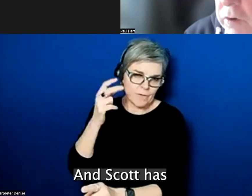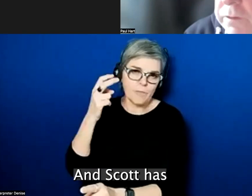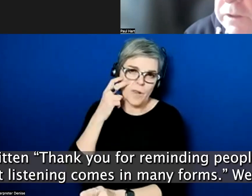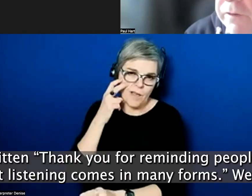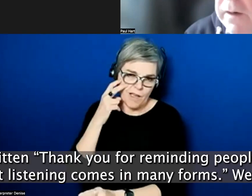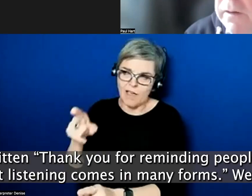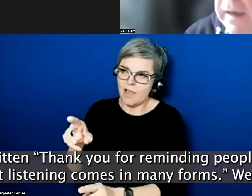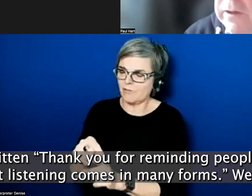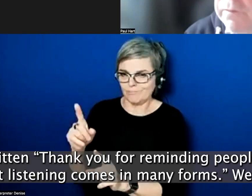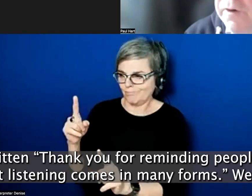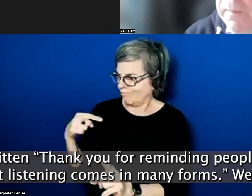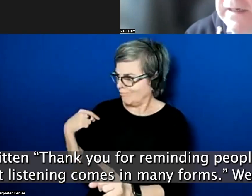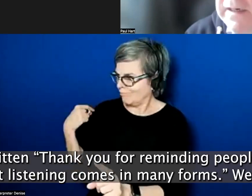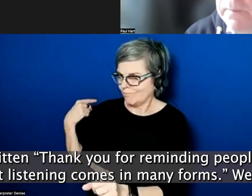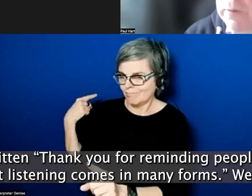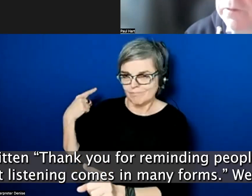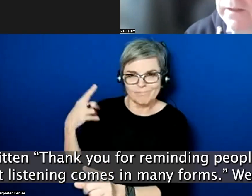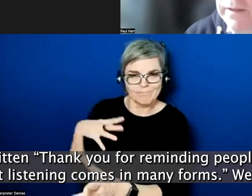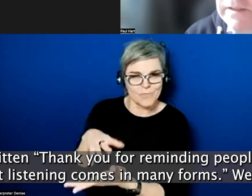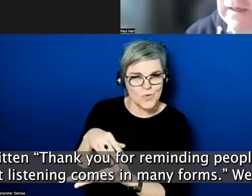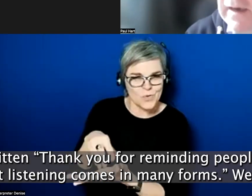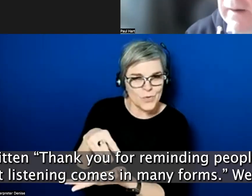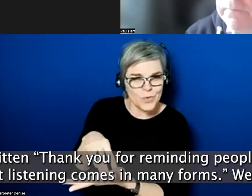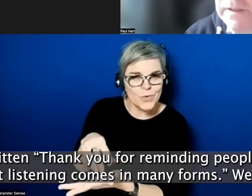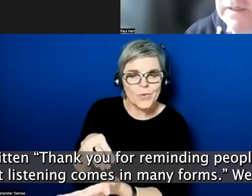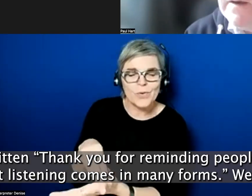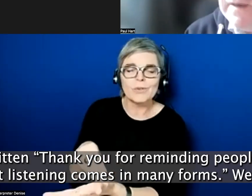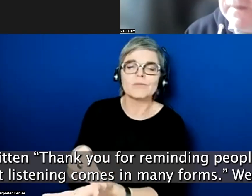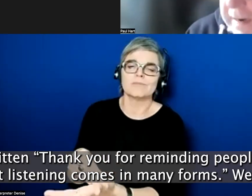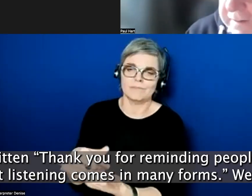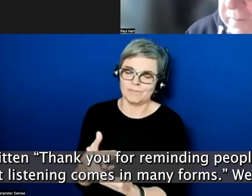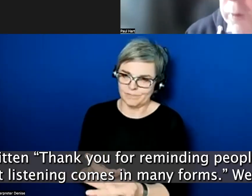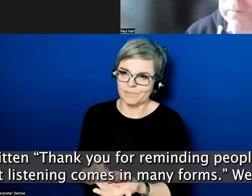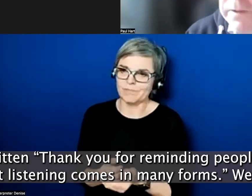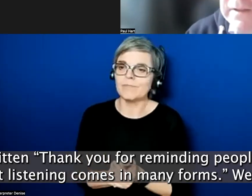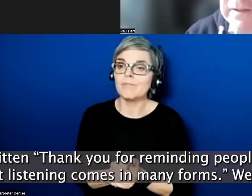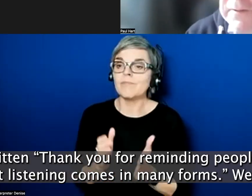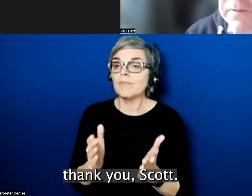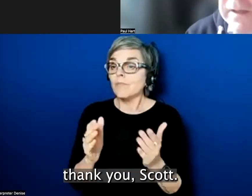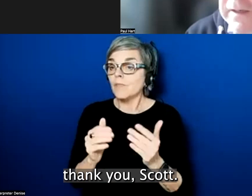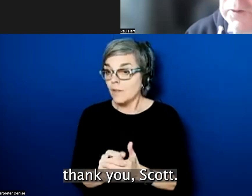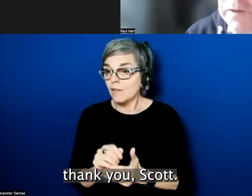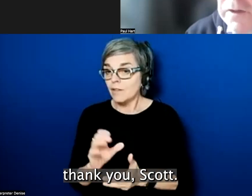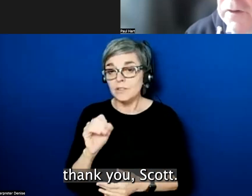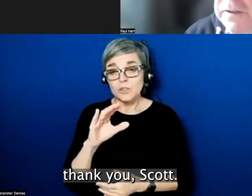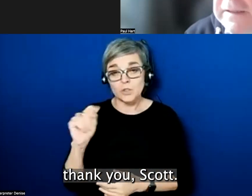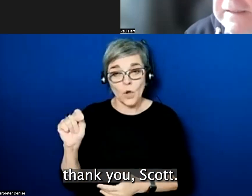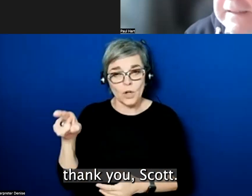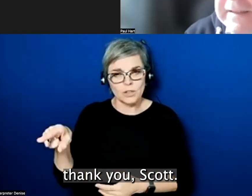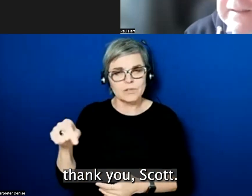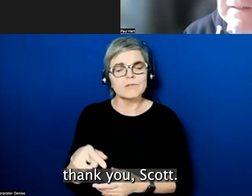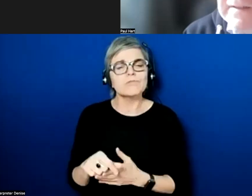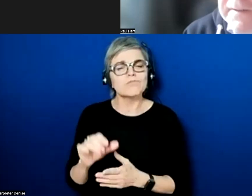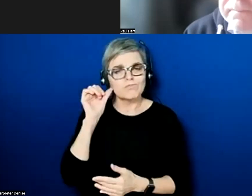And Scott has written, thank you for reminding people that listening comes in many forms. No, thank you, Scott.